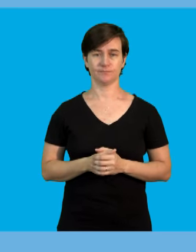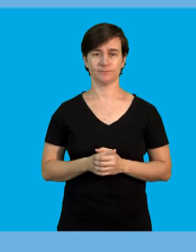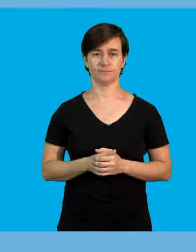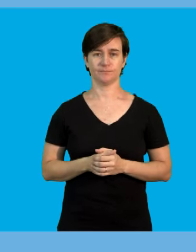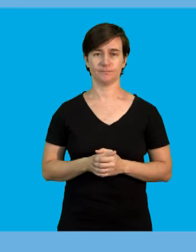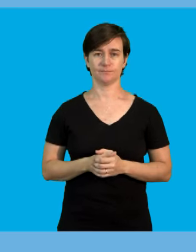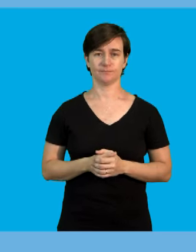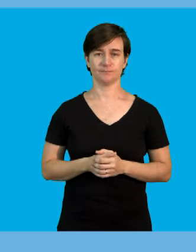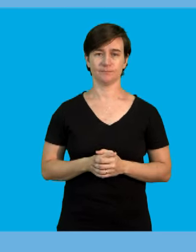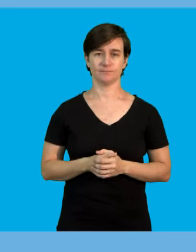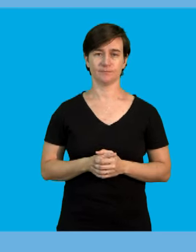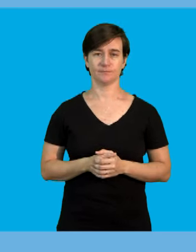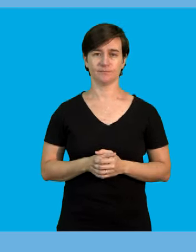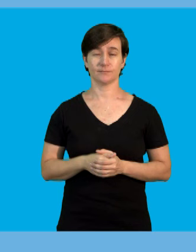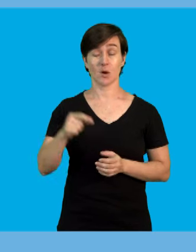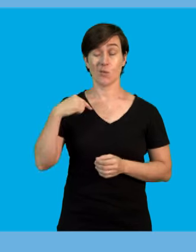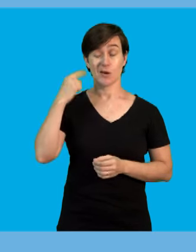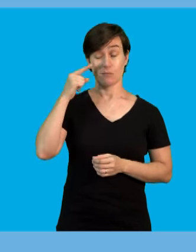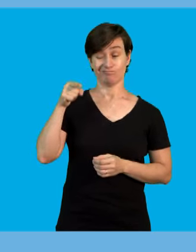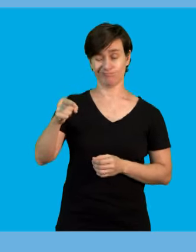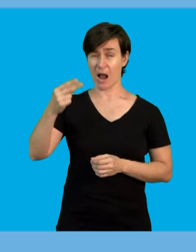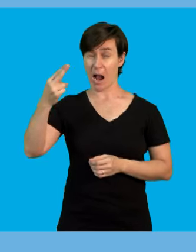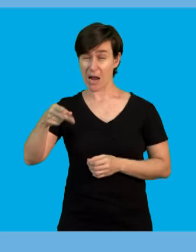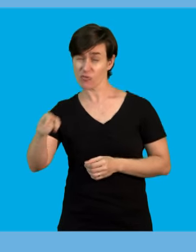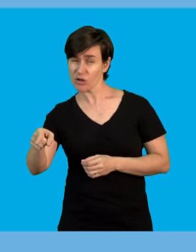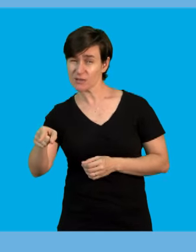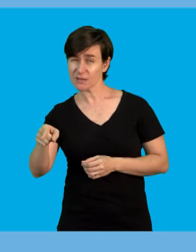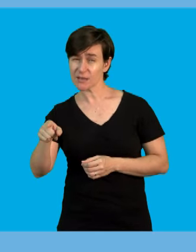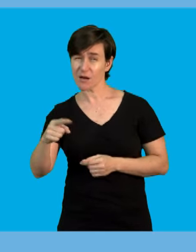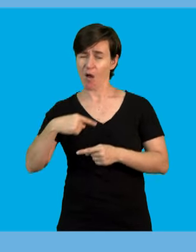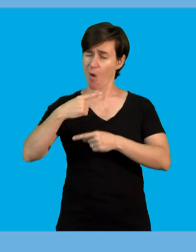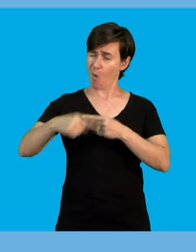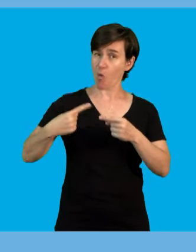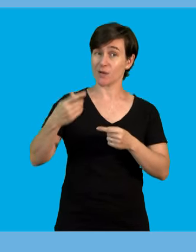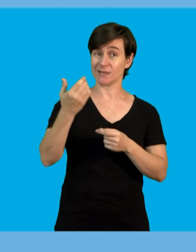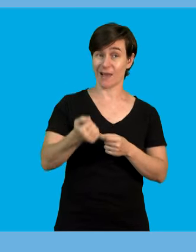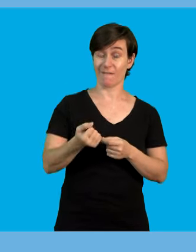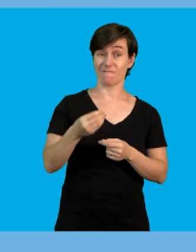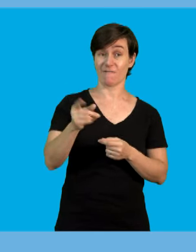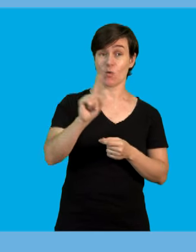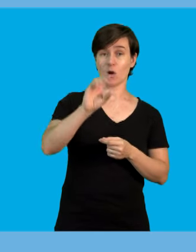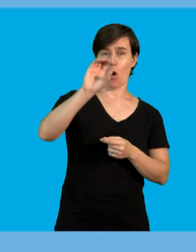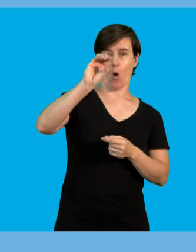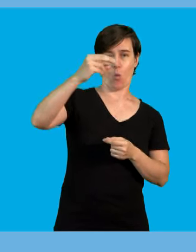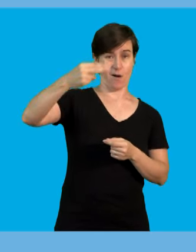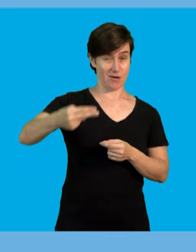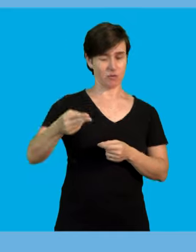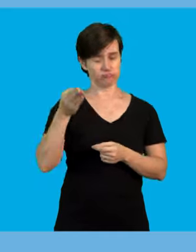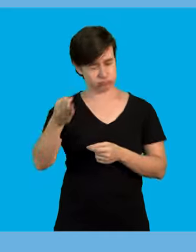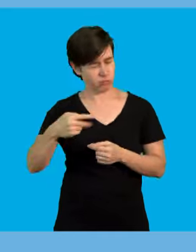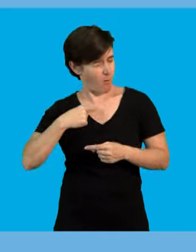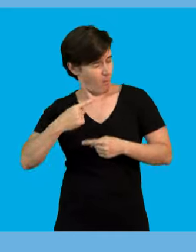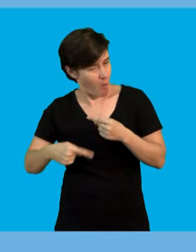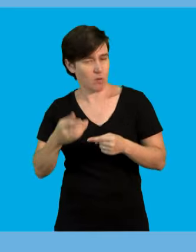get our metal hydroxide. So we do know that the hydroxides, they always have the OH. So the hydroxide would be